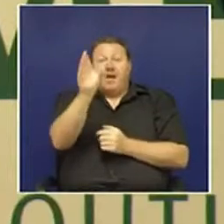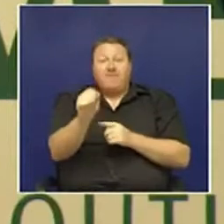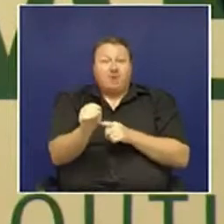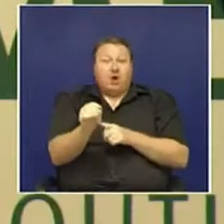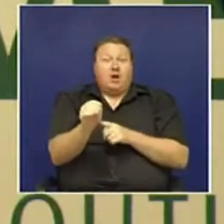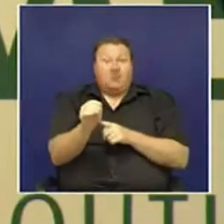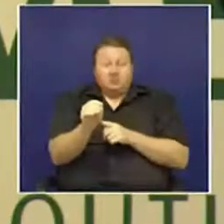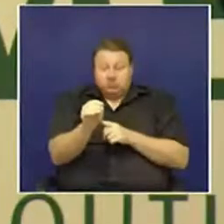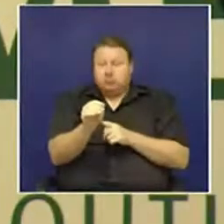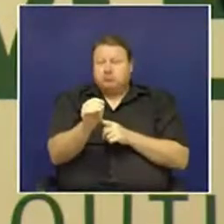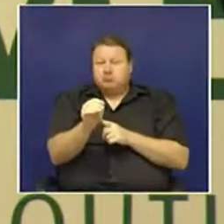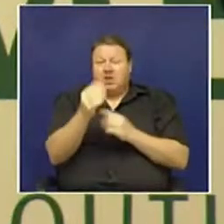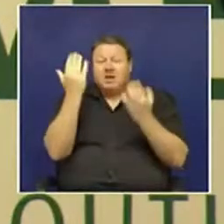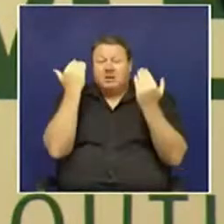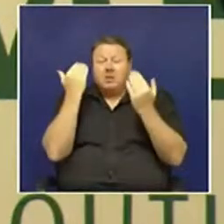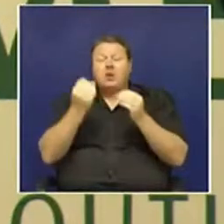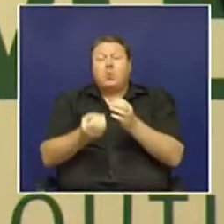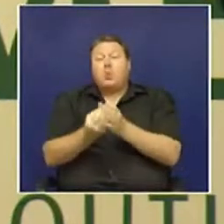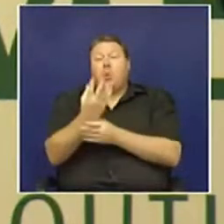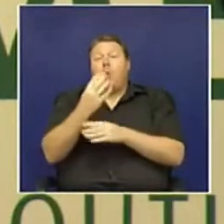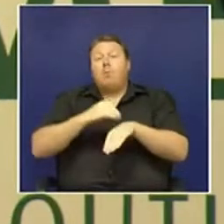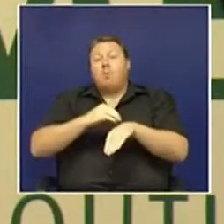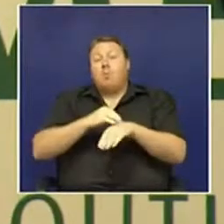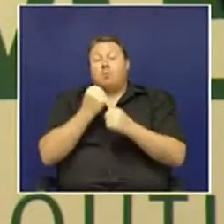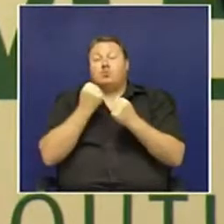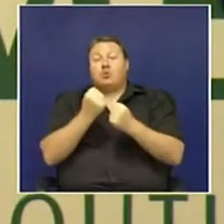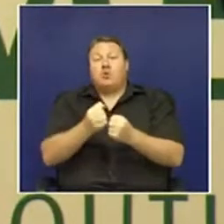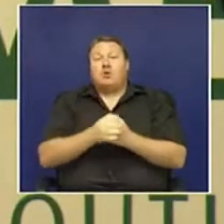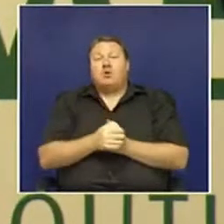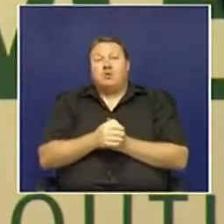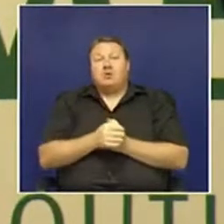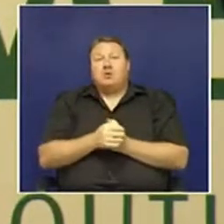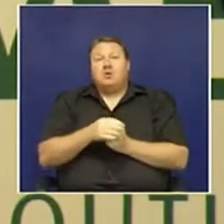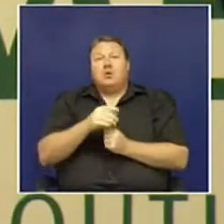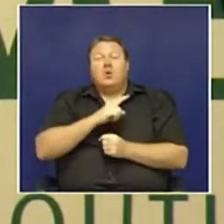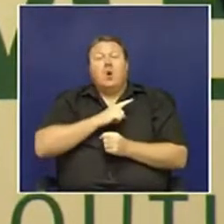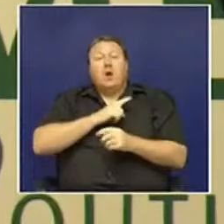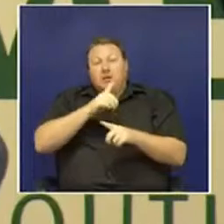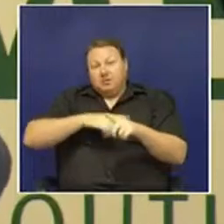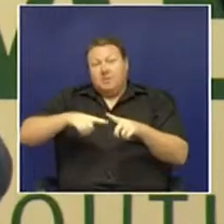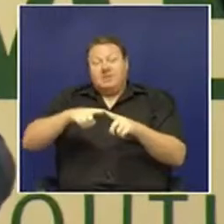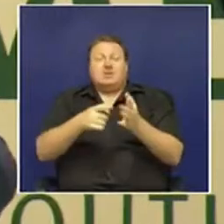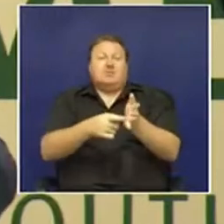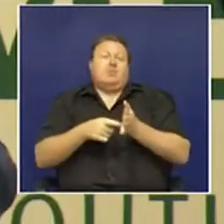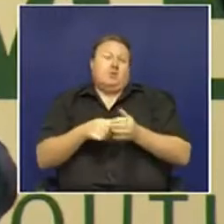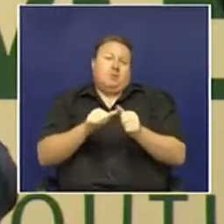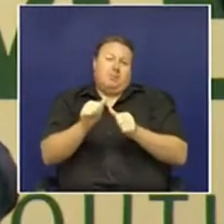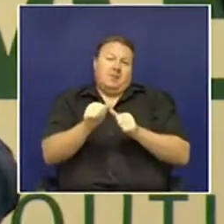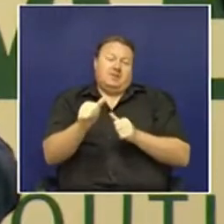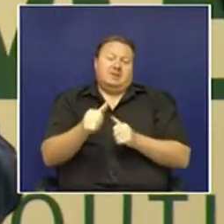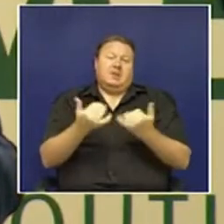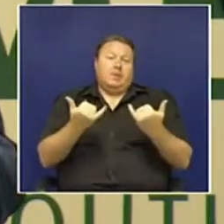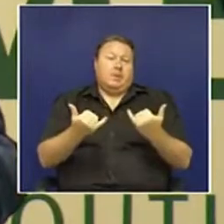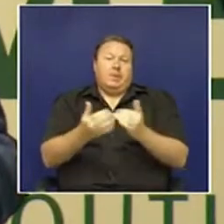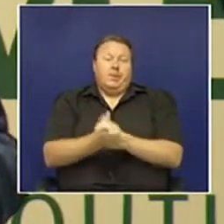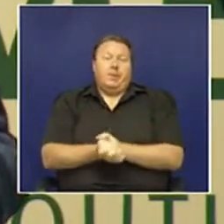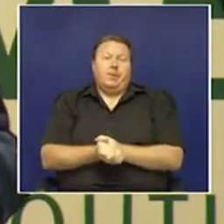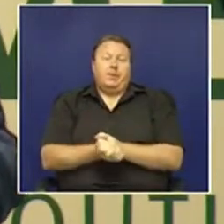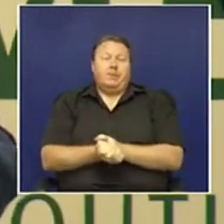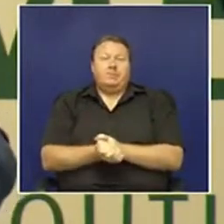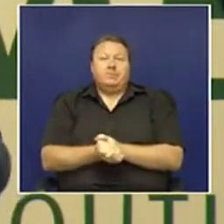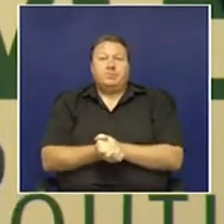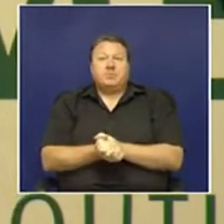strongly, supported by resilient domestic demand. These developments